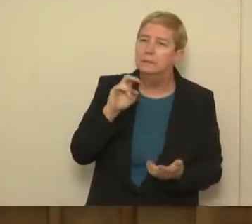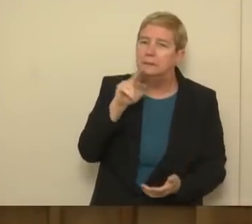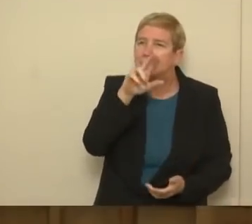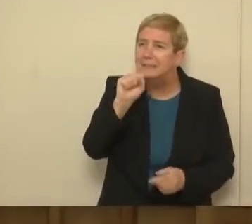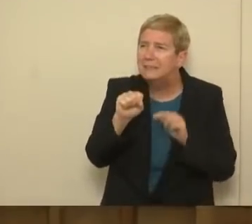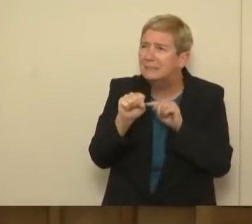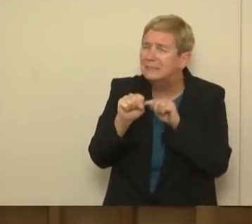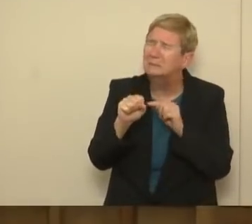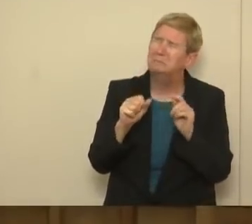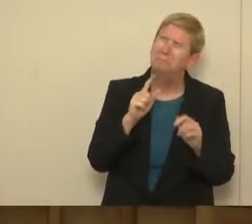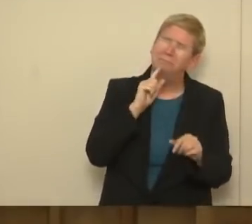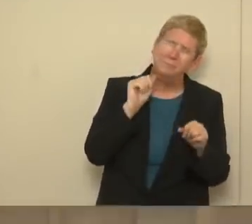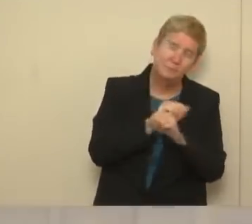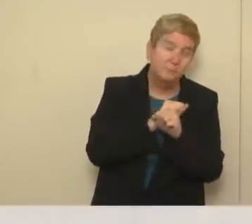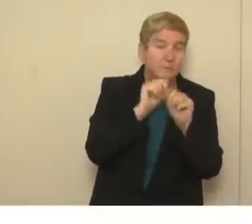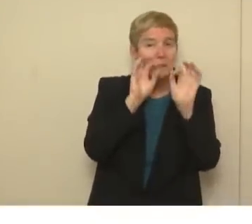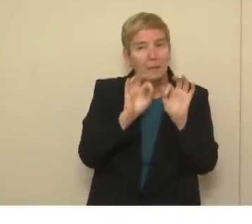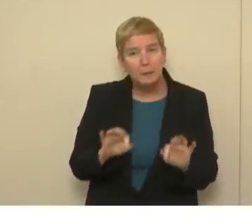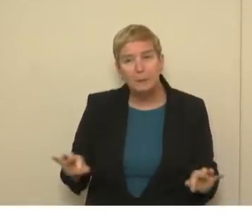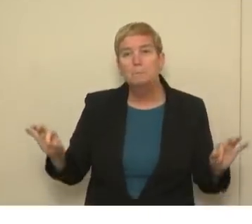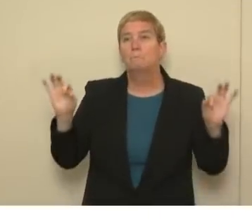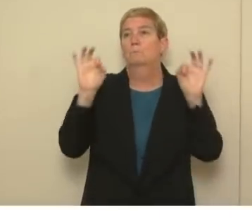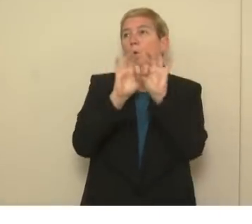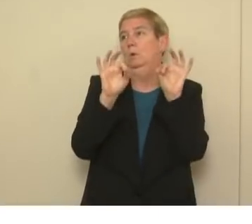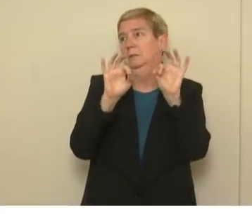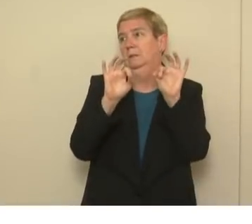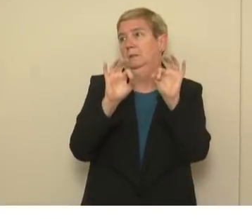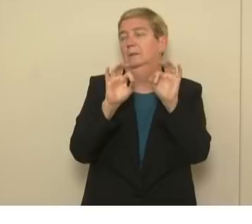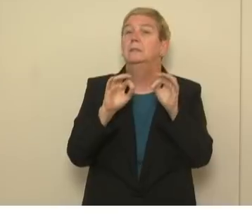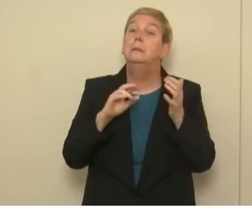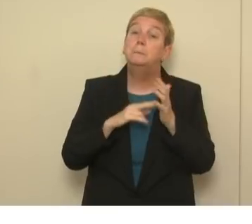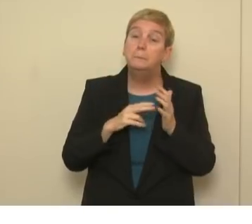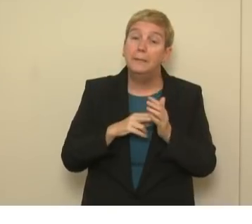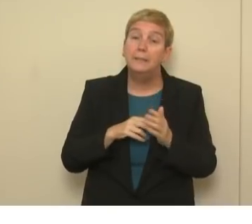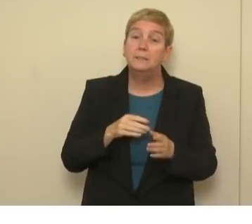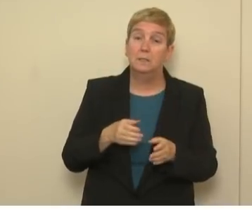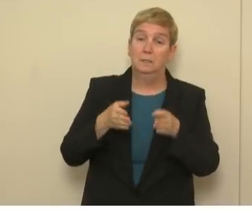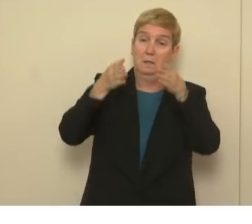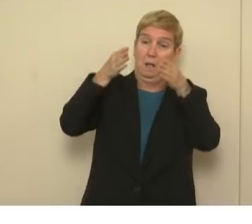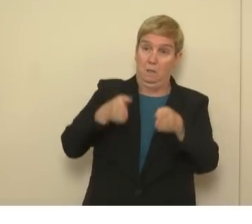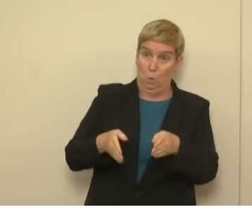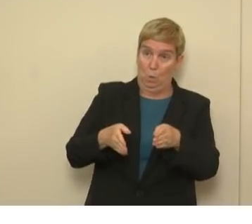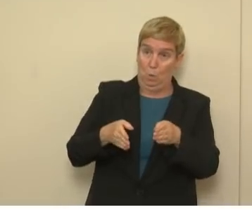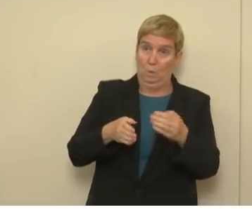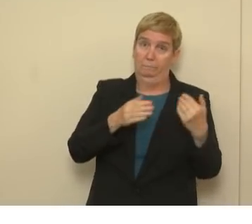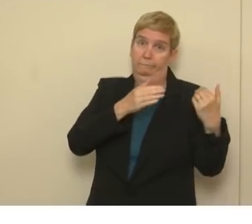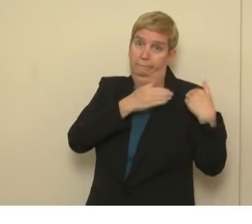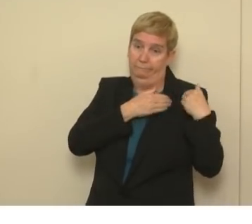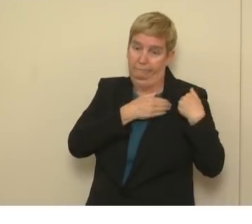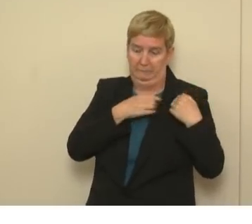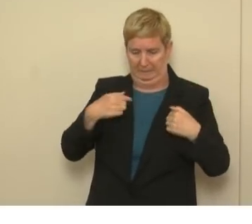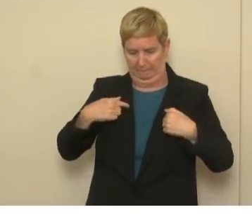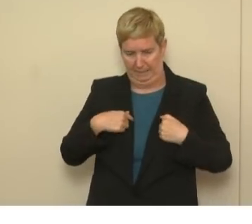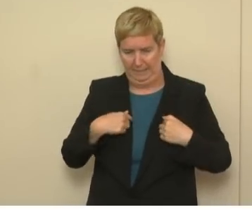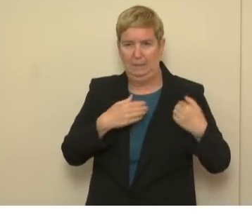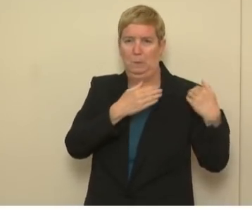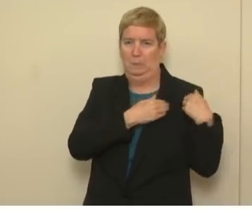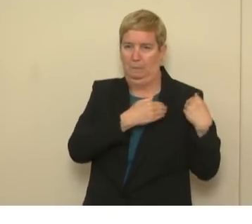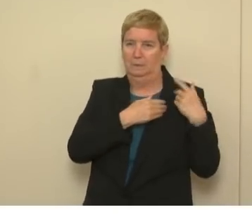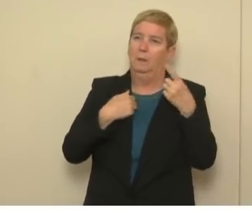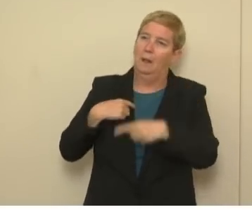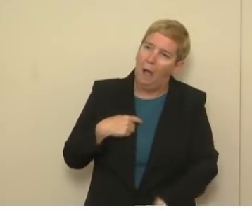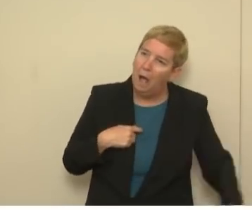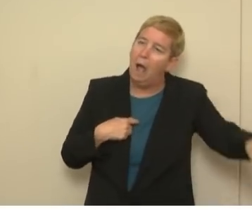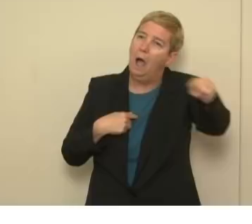is really important. The census is about you, it's about us, it's about all of us together. When we